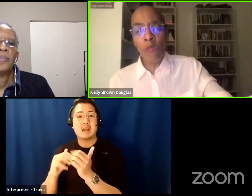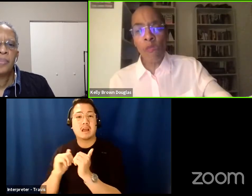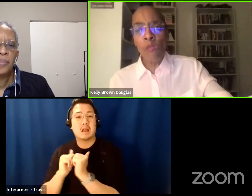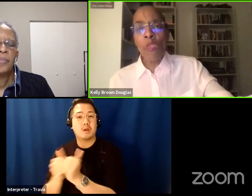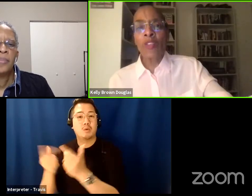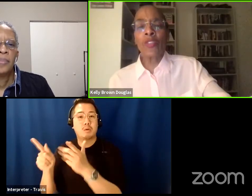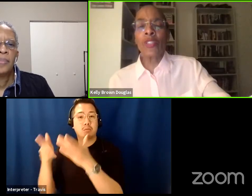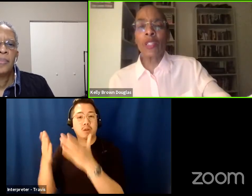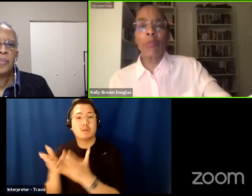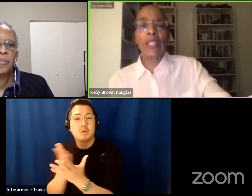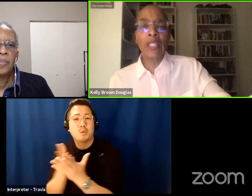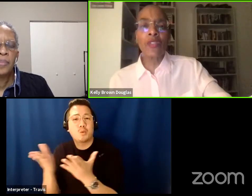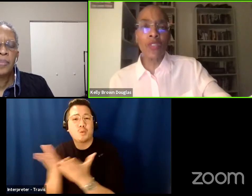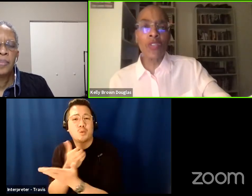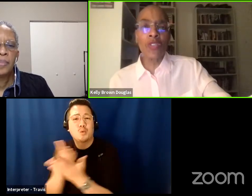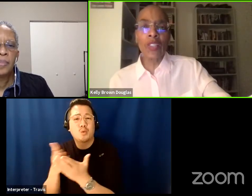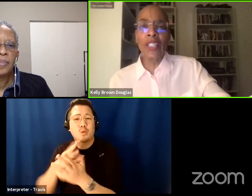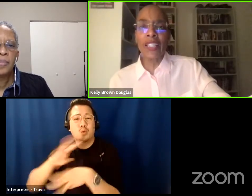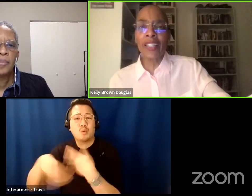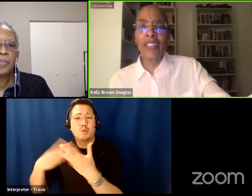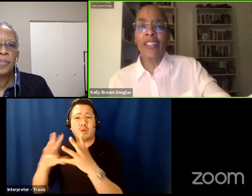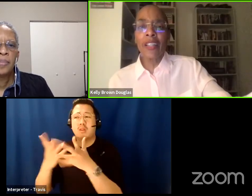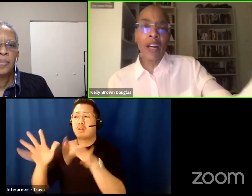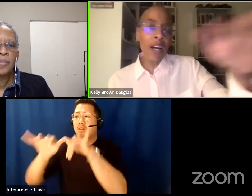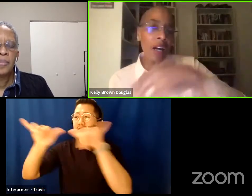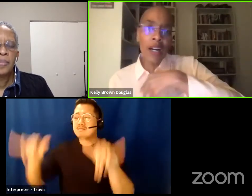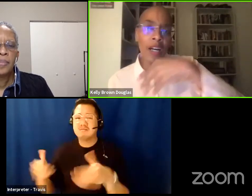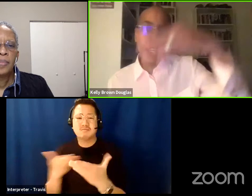world systemically and socially